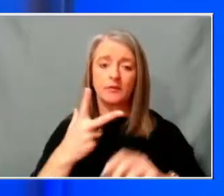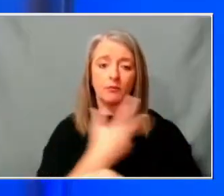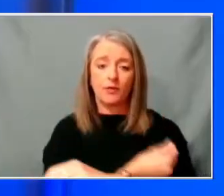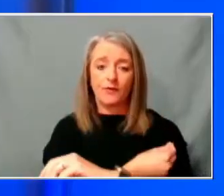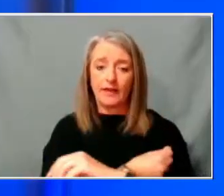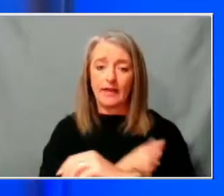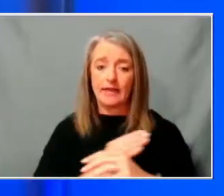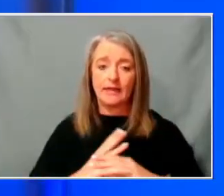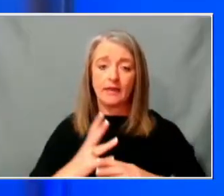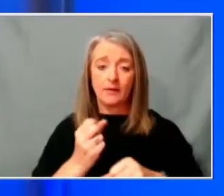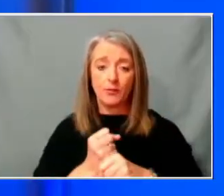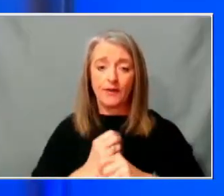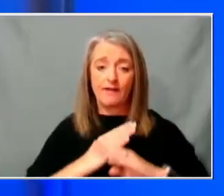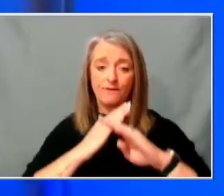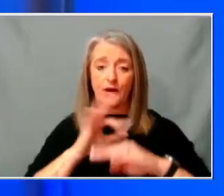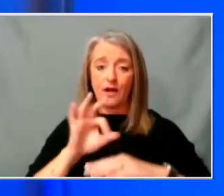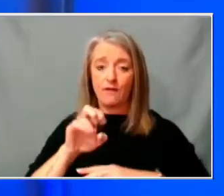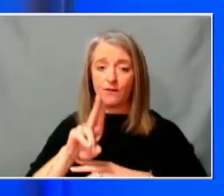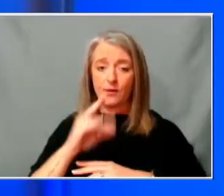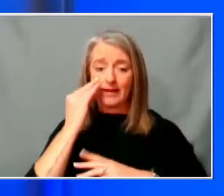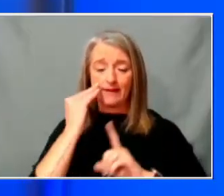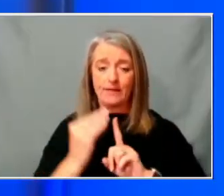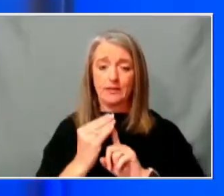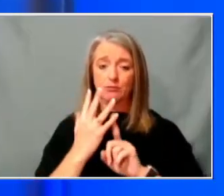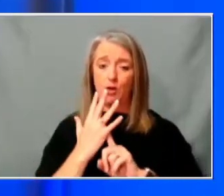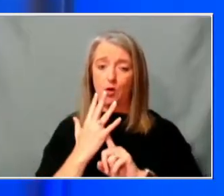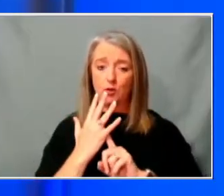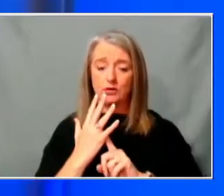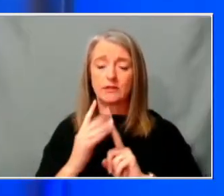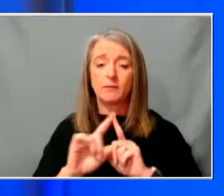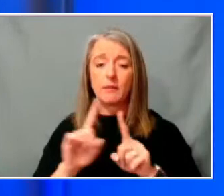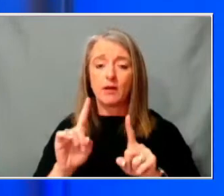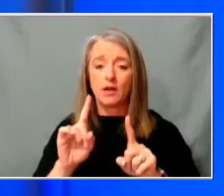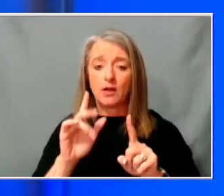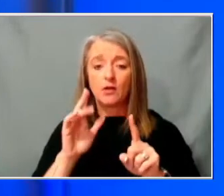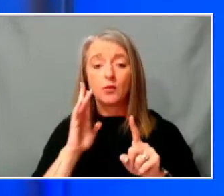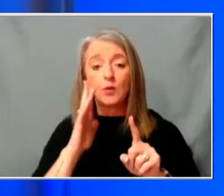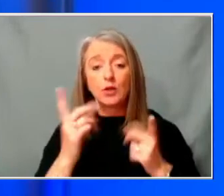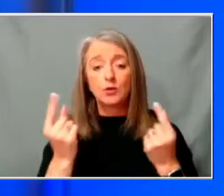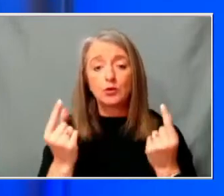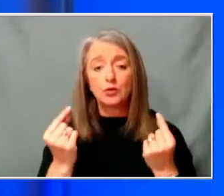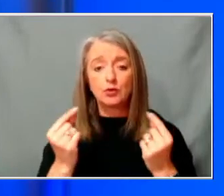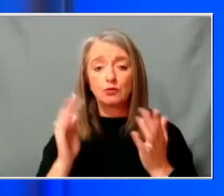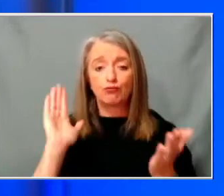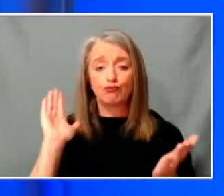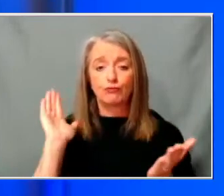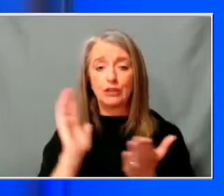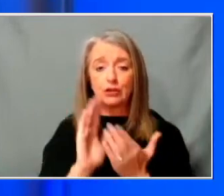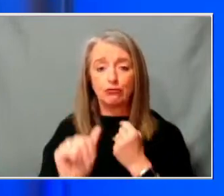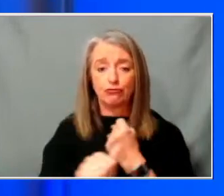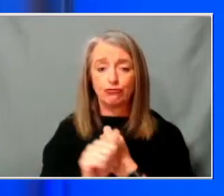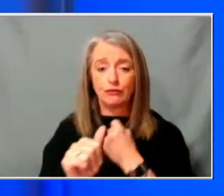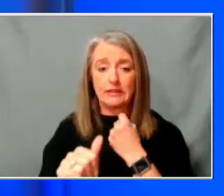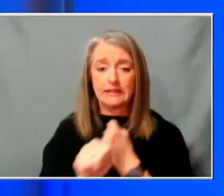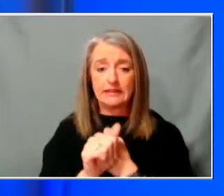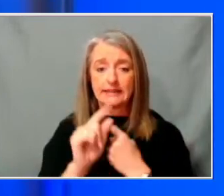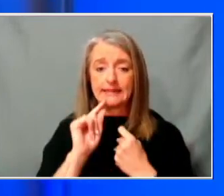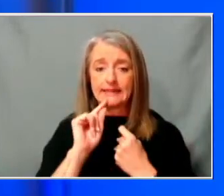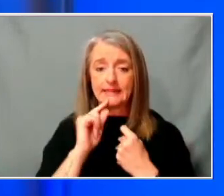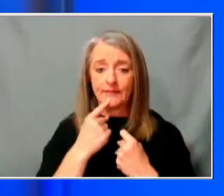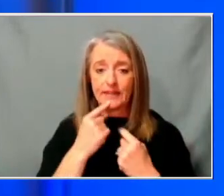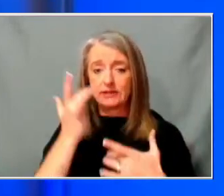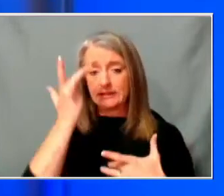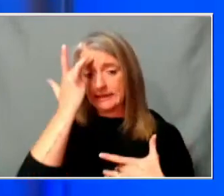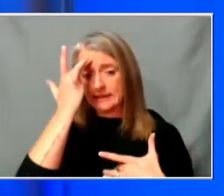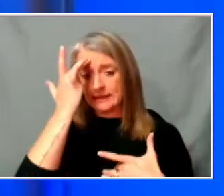from getting influenza if you're exposed, but what it will do is reduce your risk of that severe disease. And